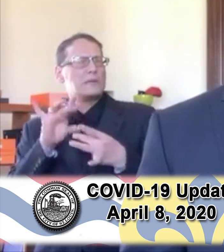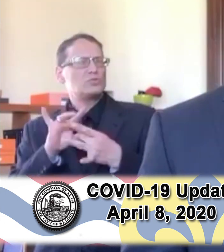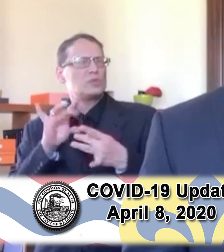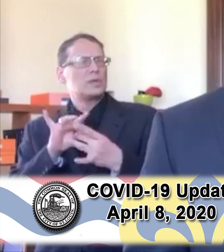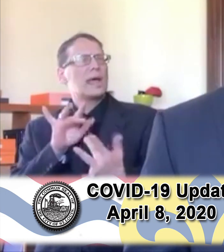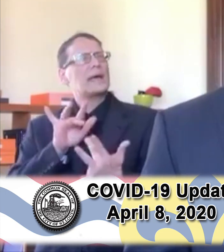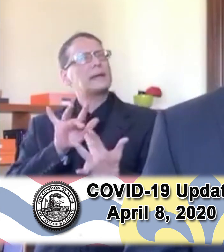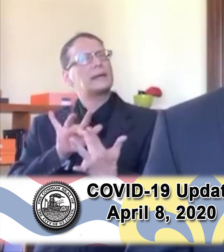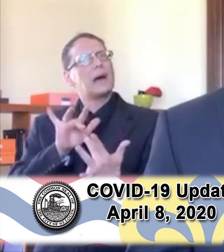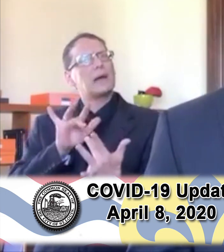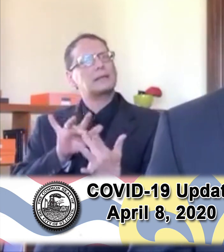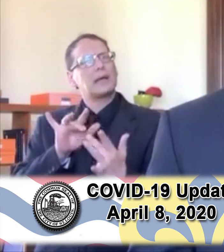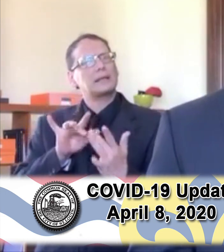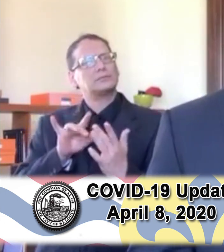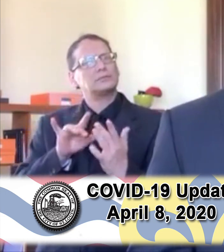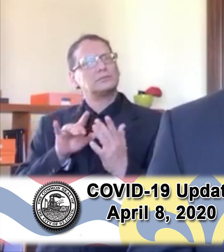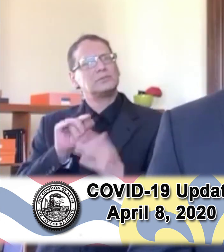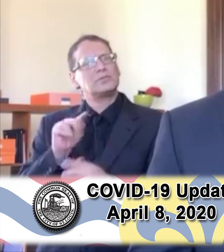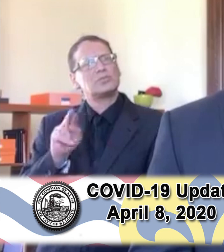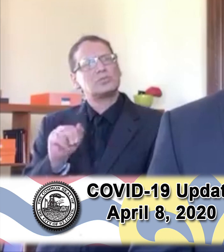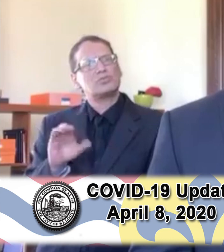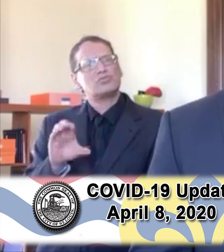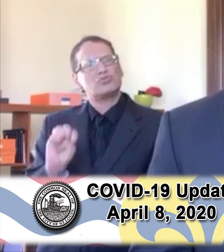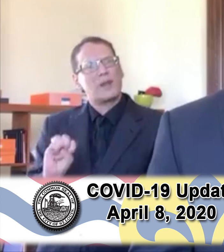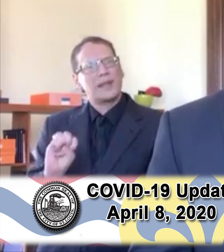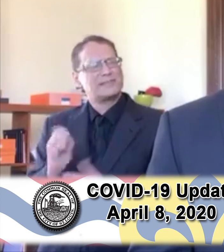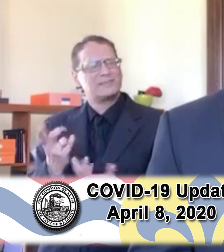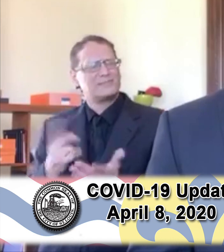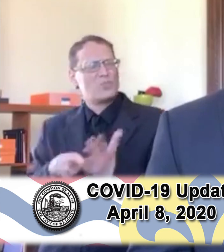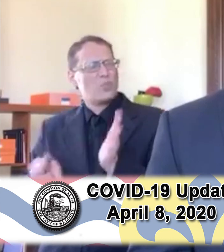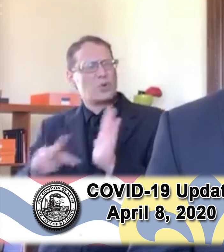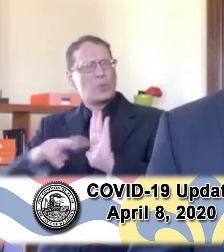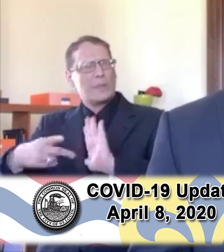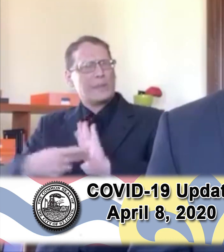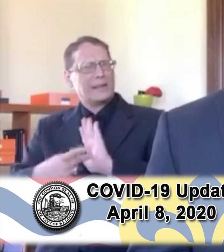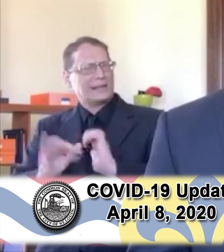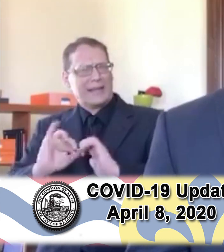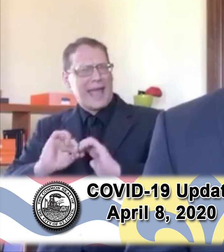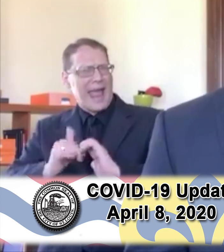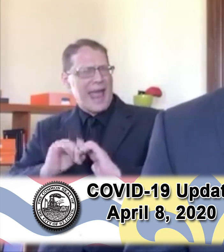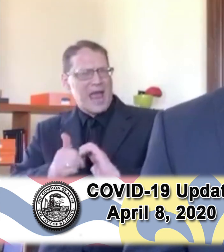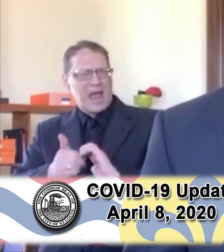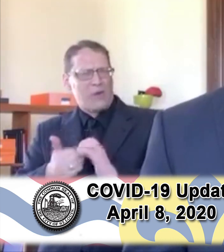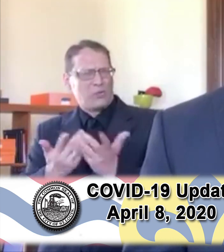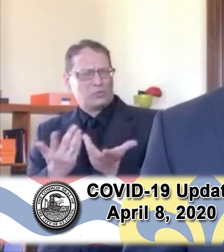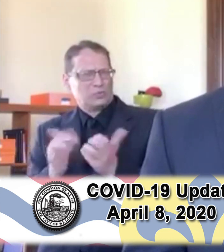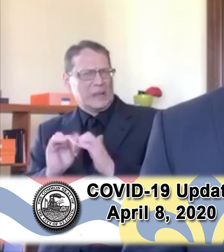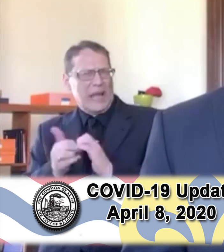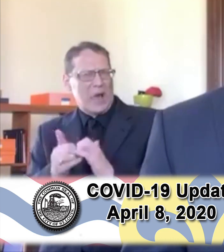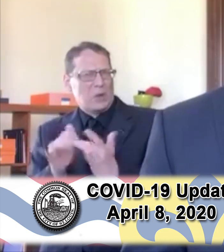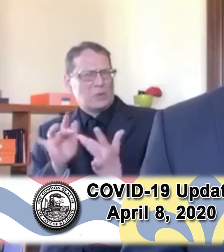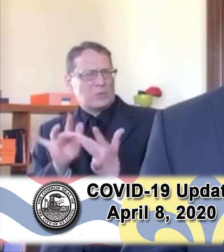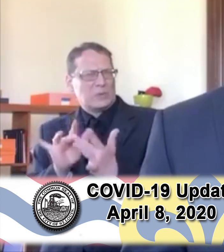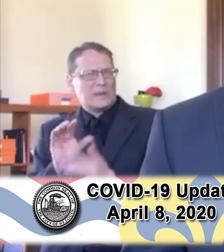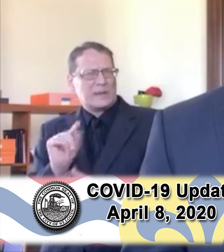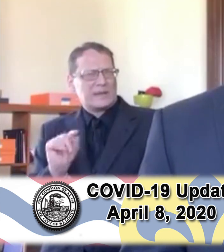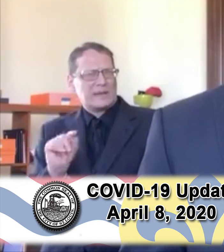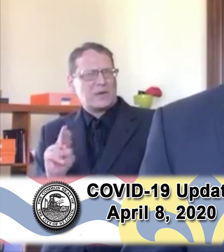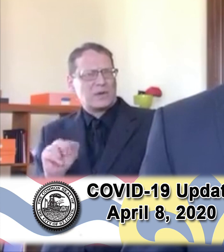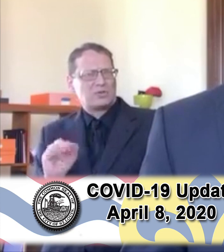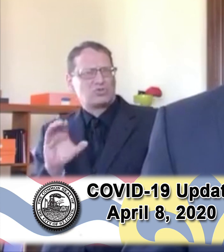last answer. Can you kind of talk through how the health department does that? What resources are used to make sure that we're reaching out to all those